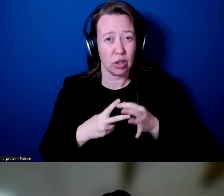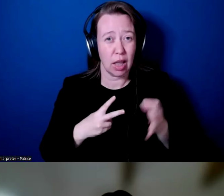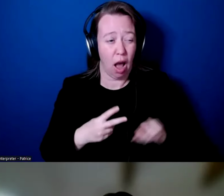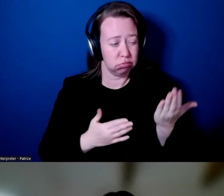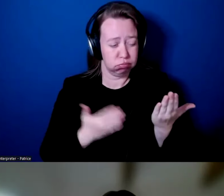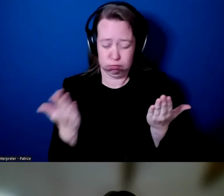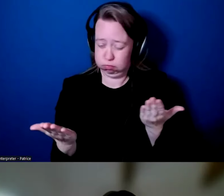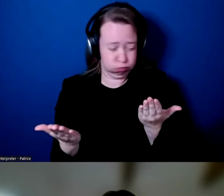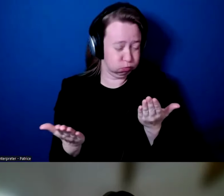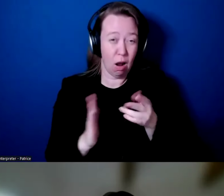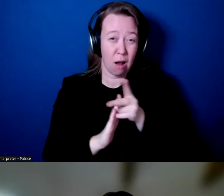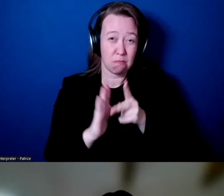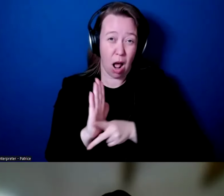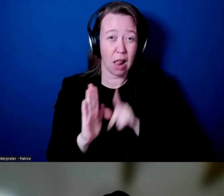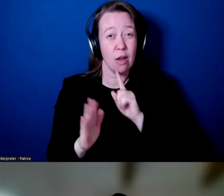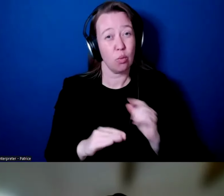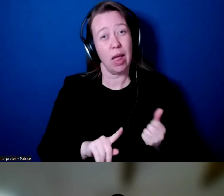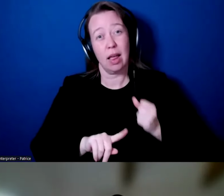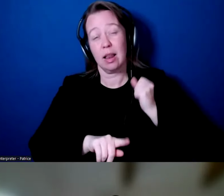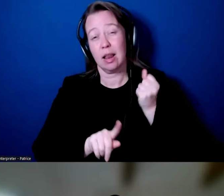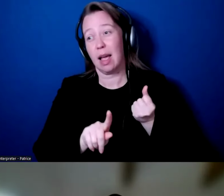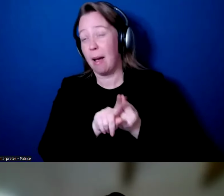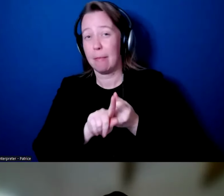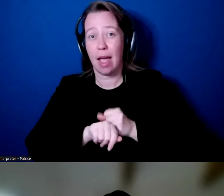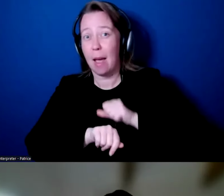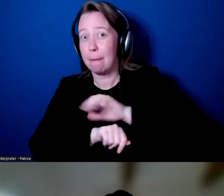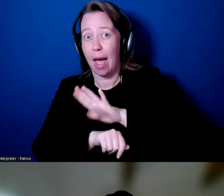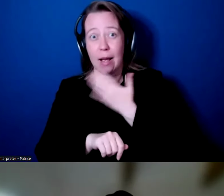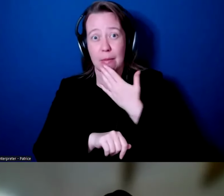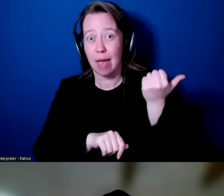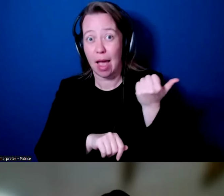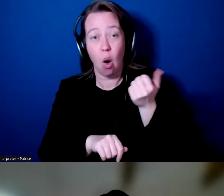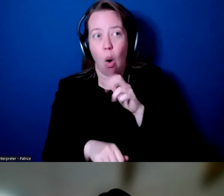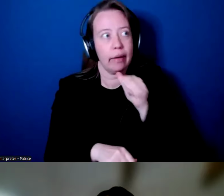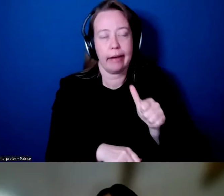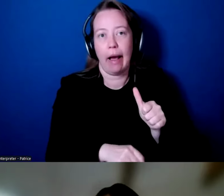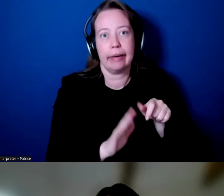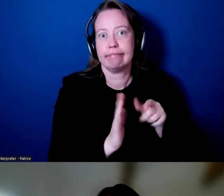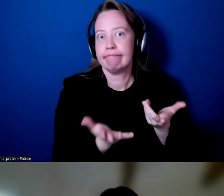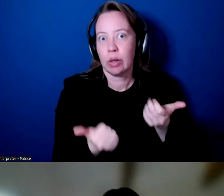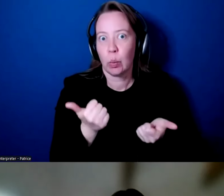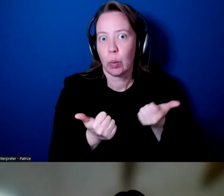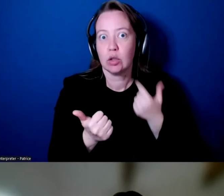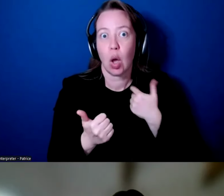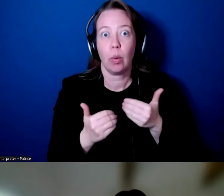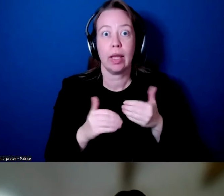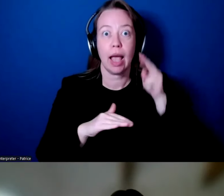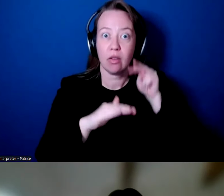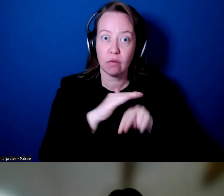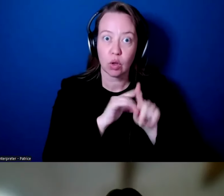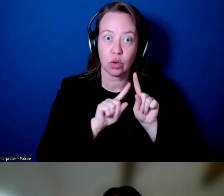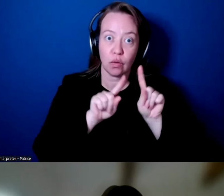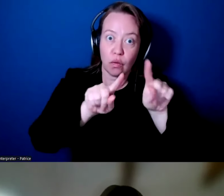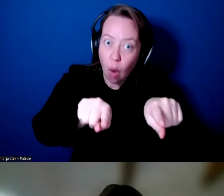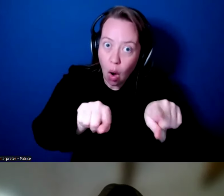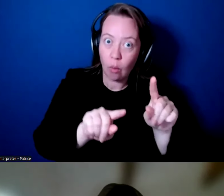interventions actually make a difference or not, so that we can kind of move ahead and make incremental progress rather than often